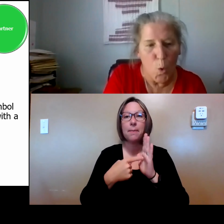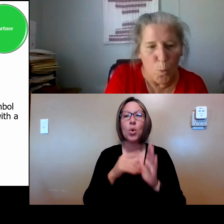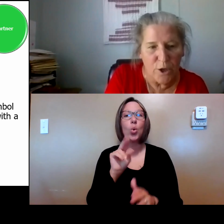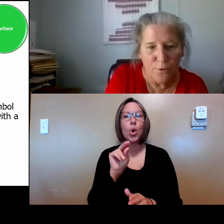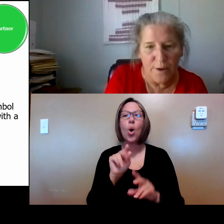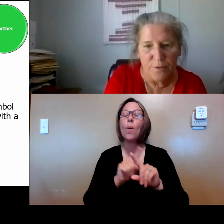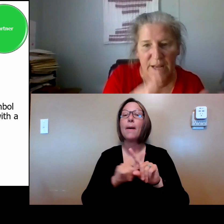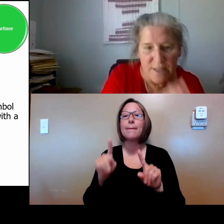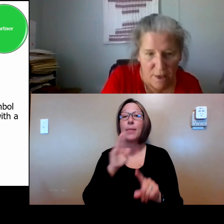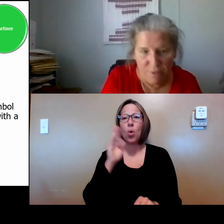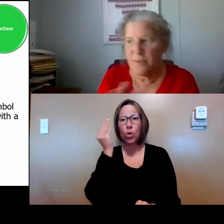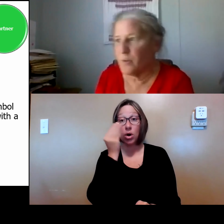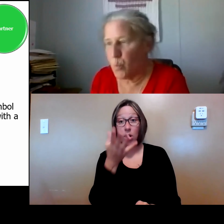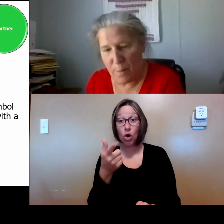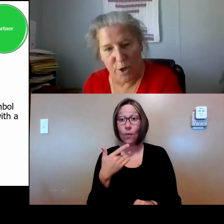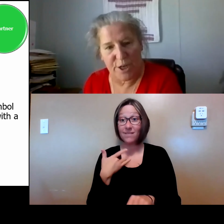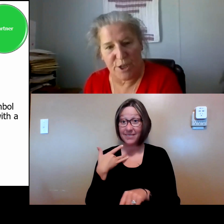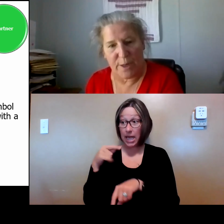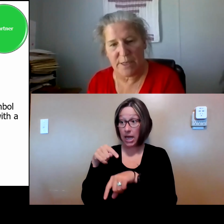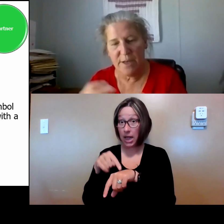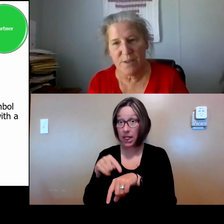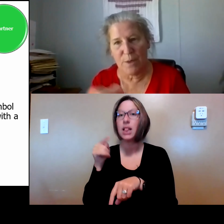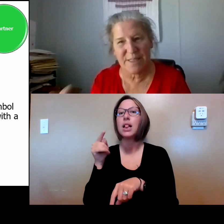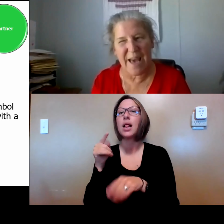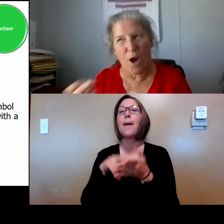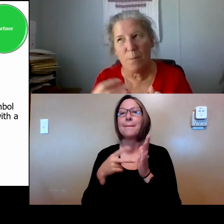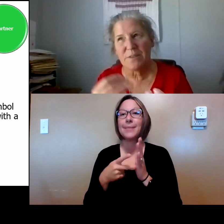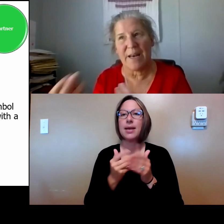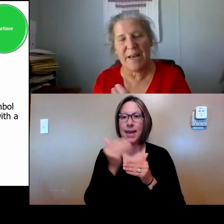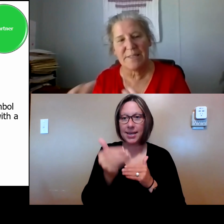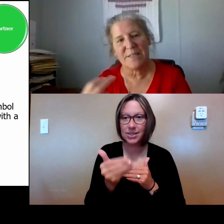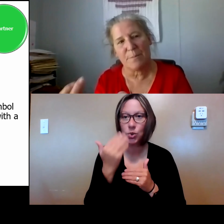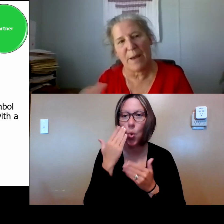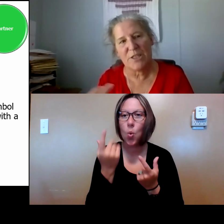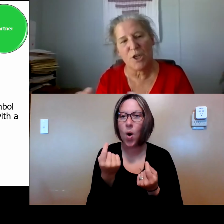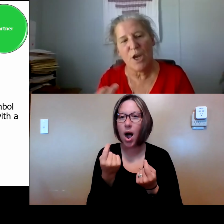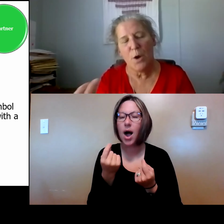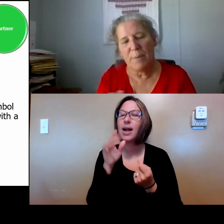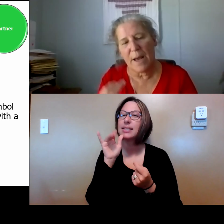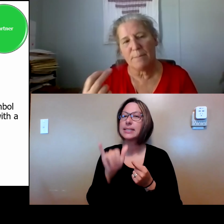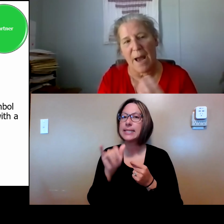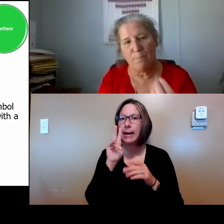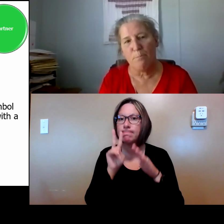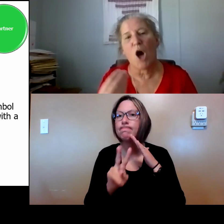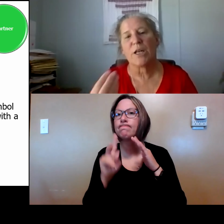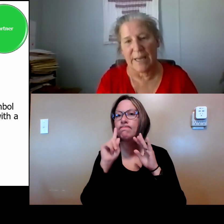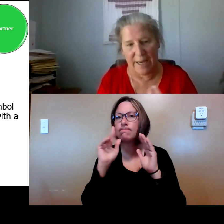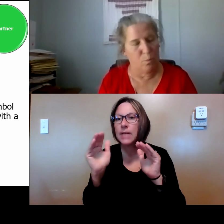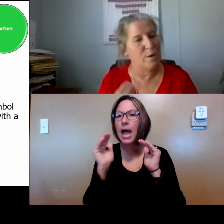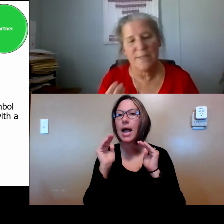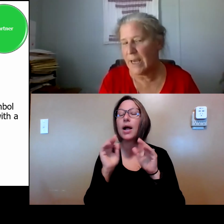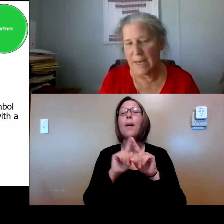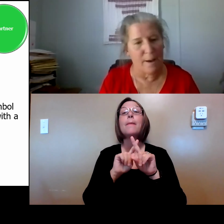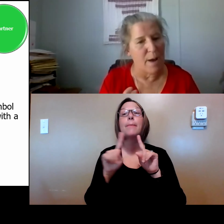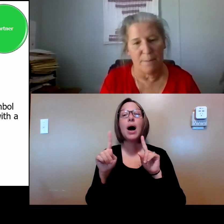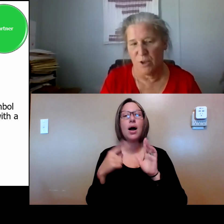know when you feel this, this is when we're going to do it. So it's that almost that anticipation, but I'm modeling it.